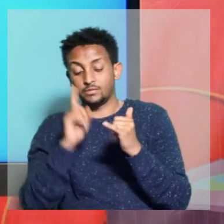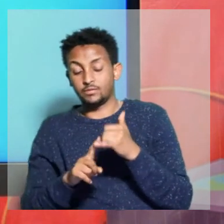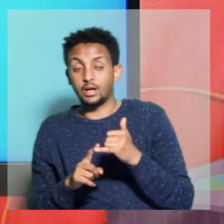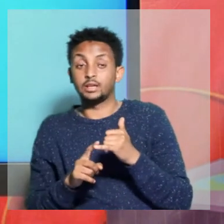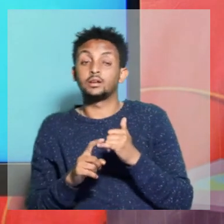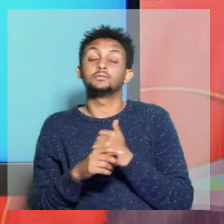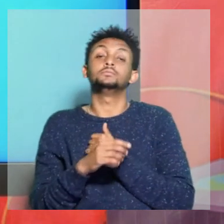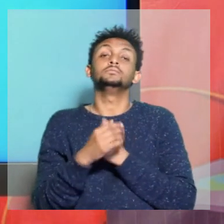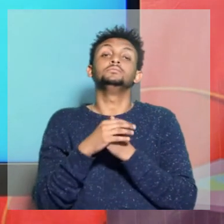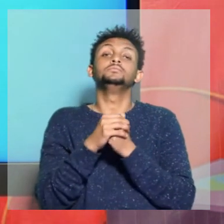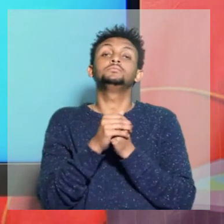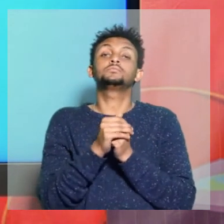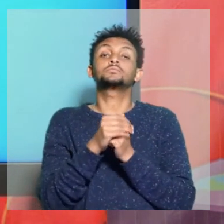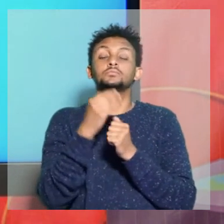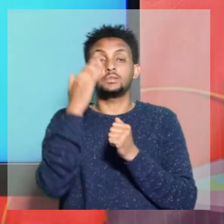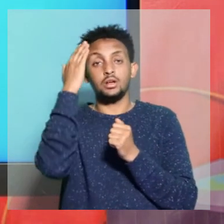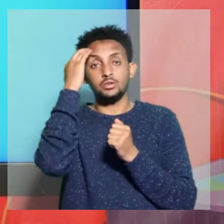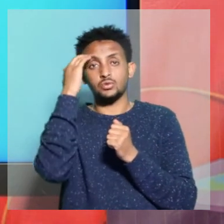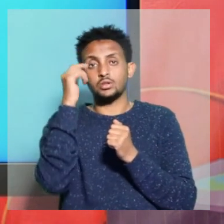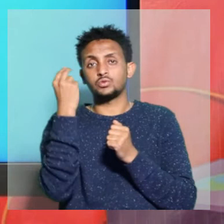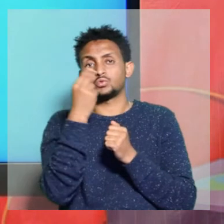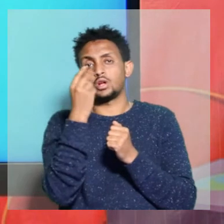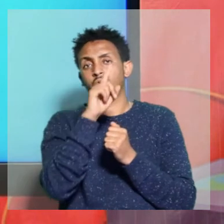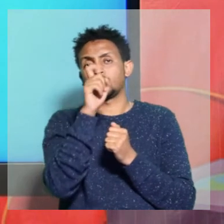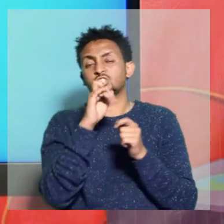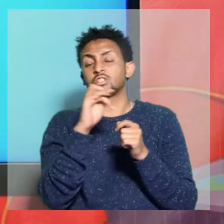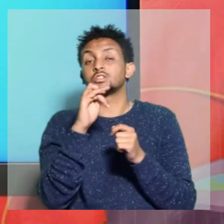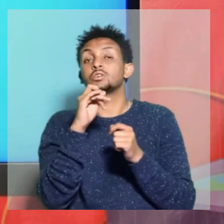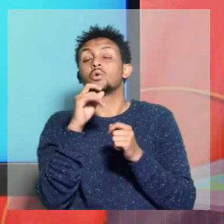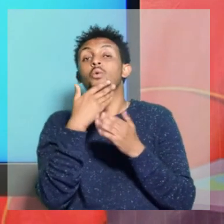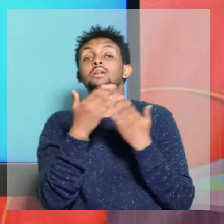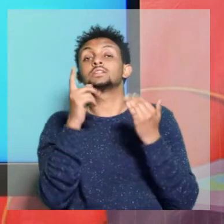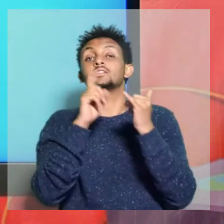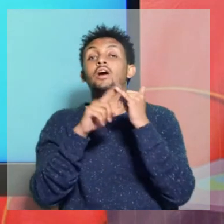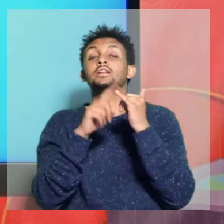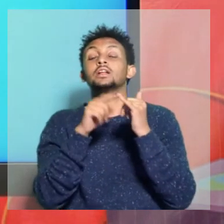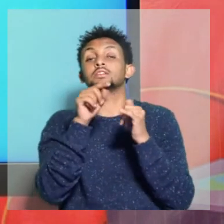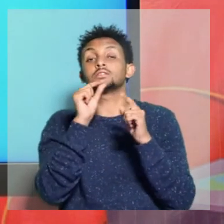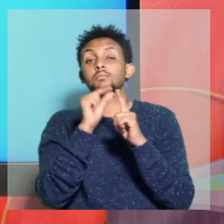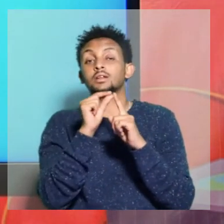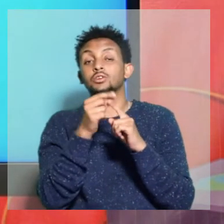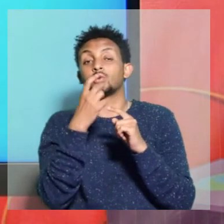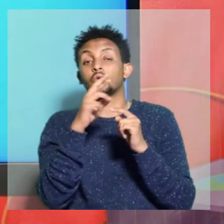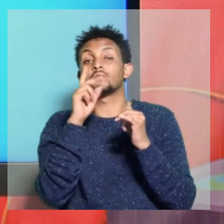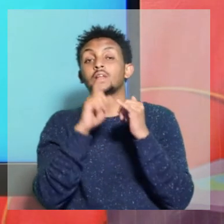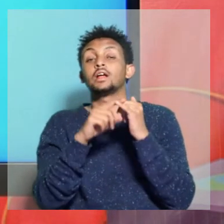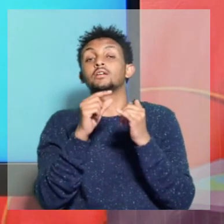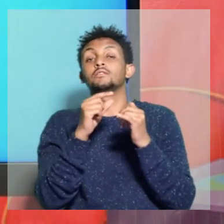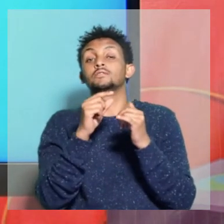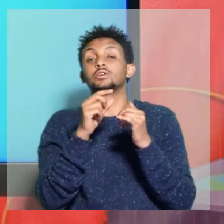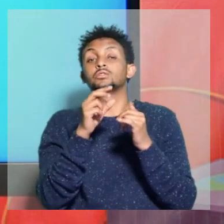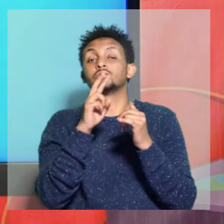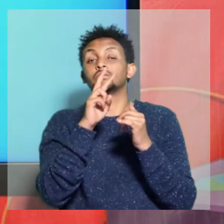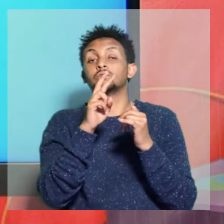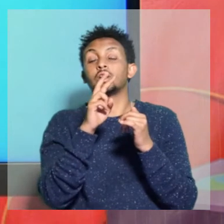initial over m final. Actually, the usual question is what is the final velocity of this particle, or the final velocity of the